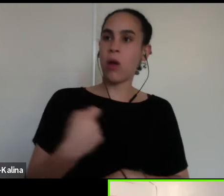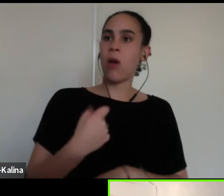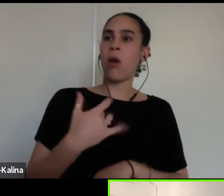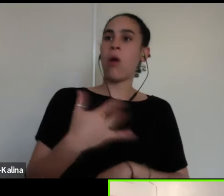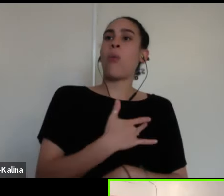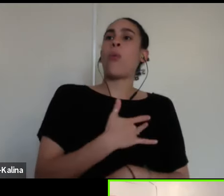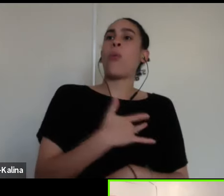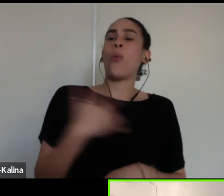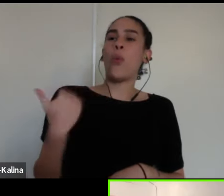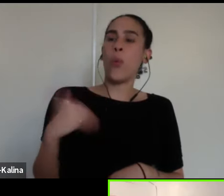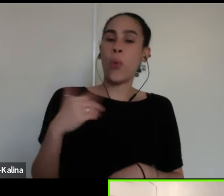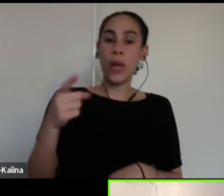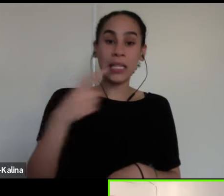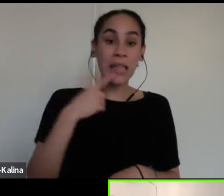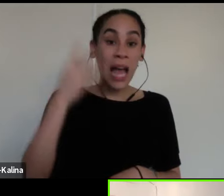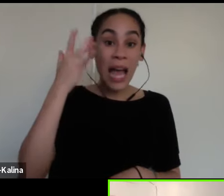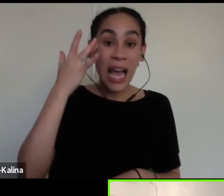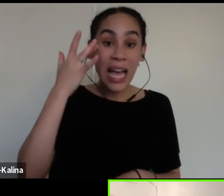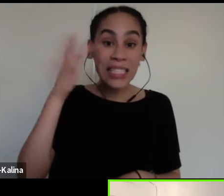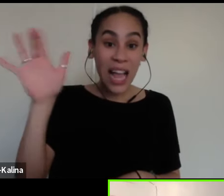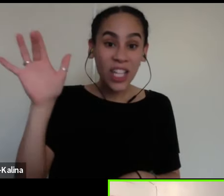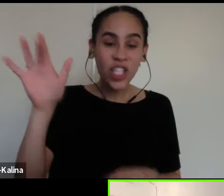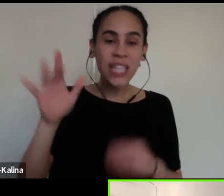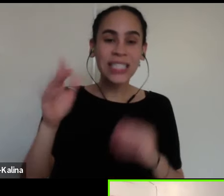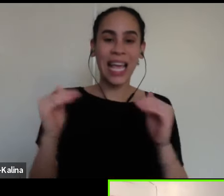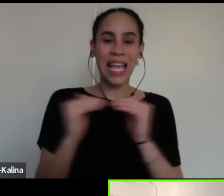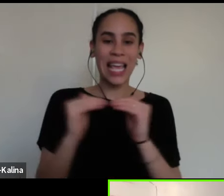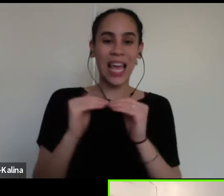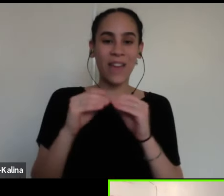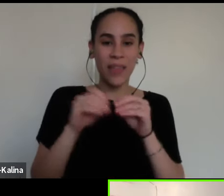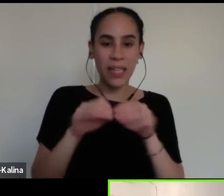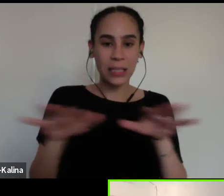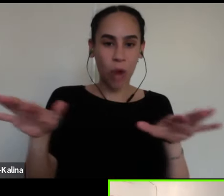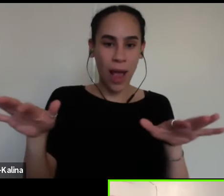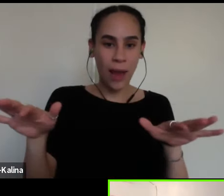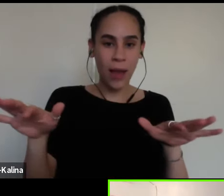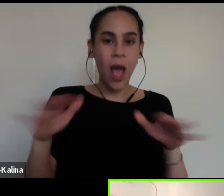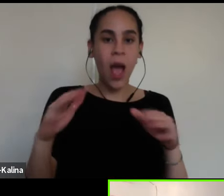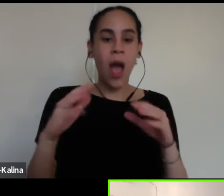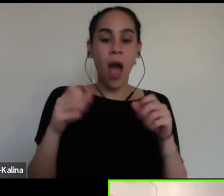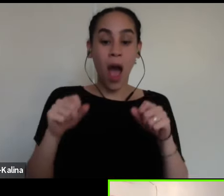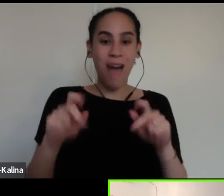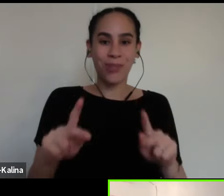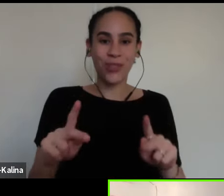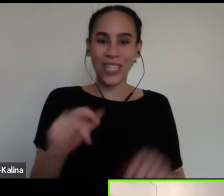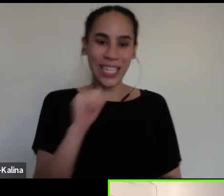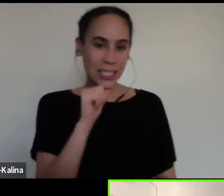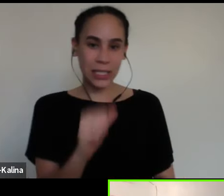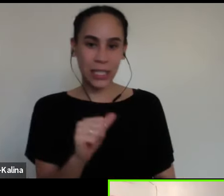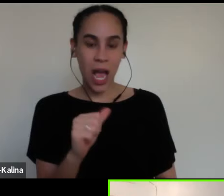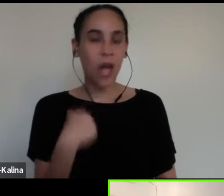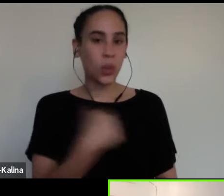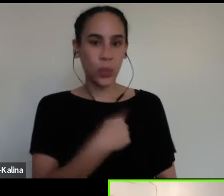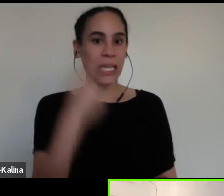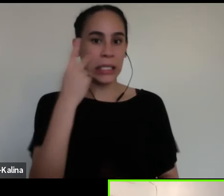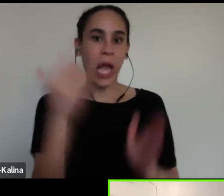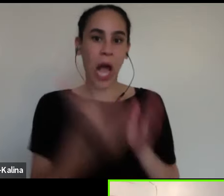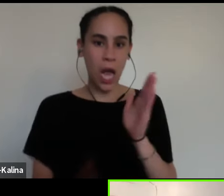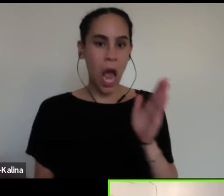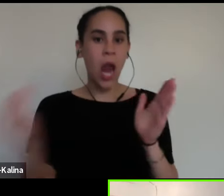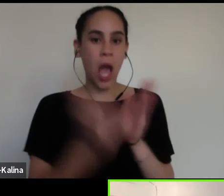that intelligence is evenly spread, but opportunity is not. And we see that again and again and again. And one of the ways that we prevent